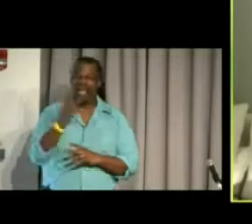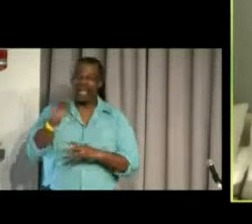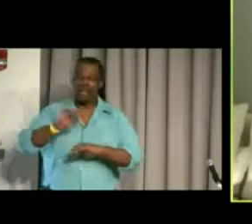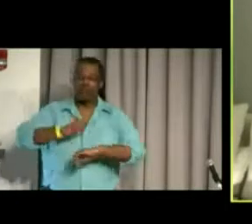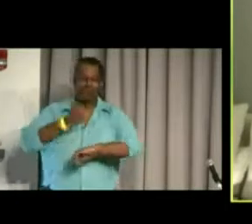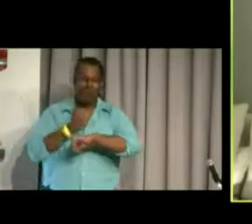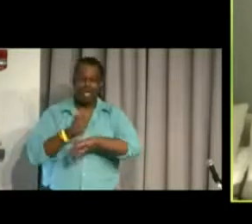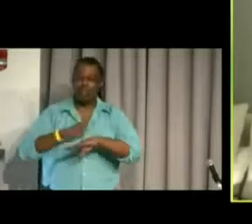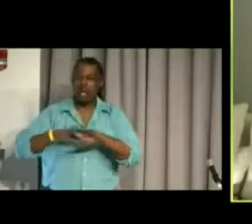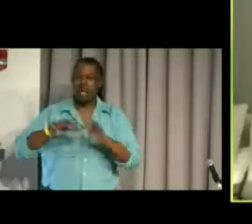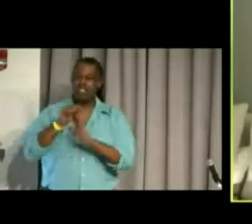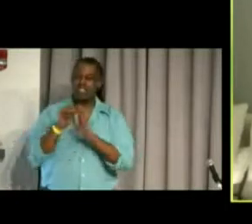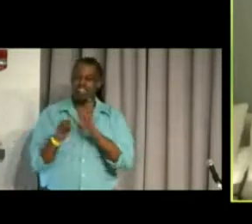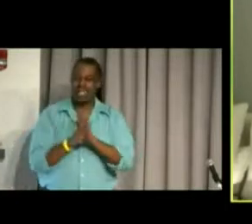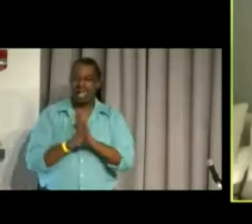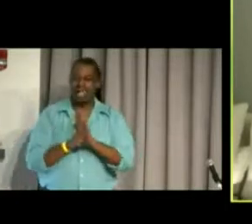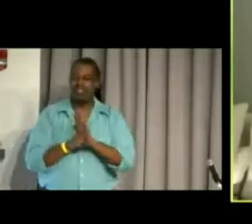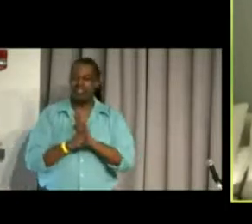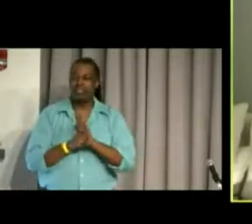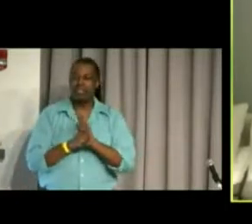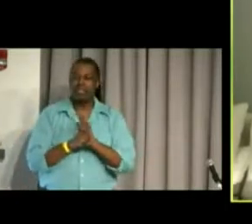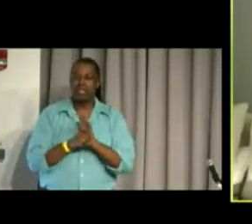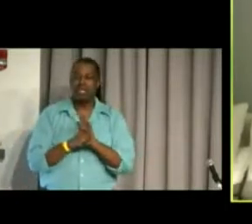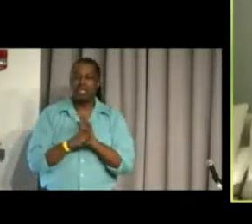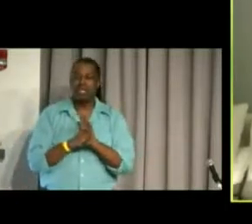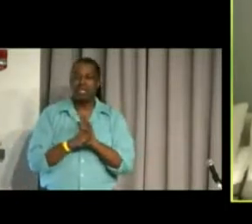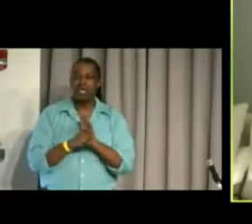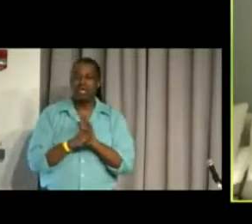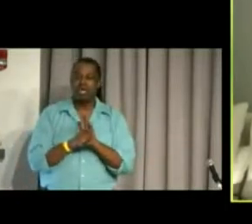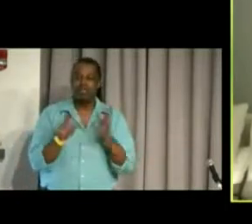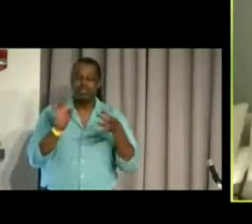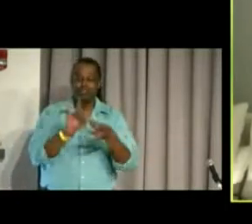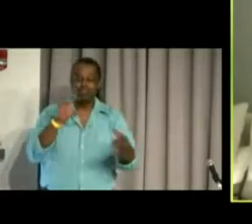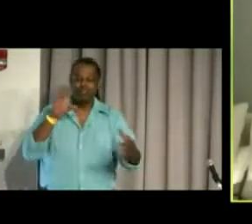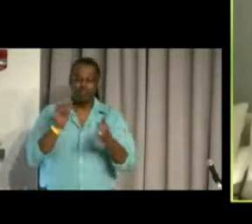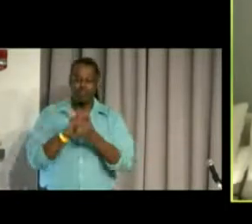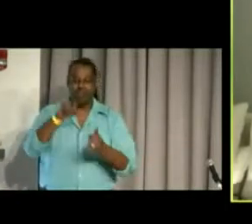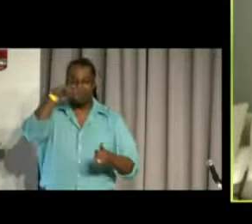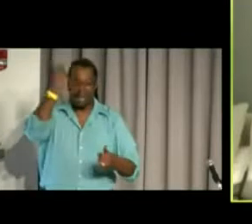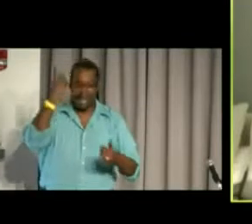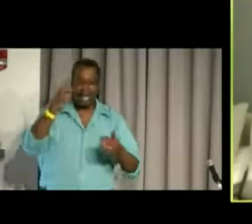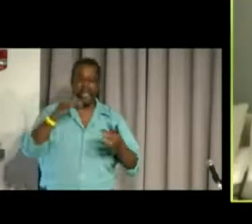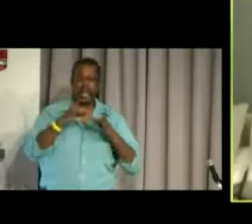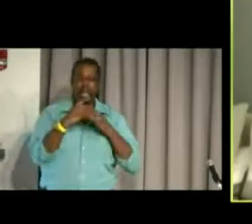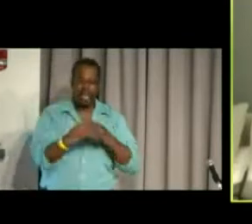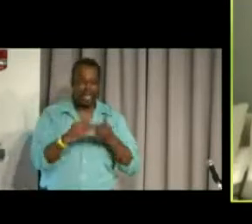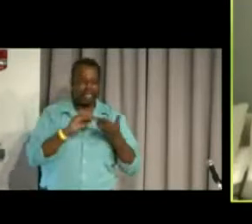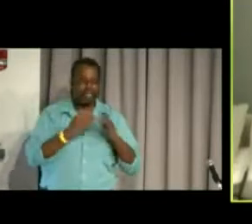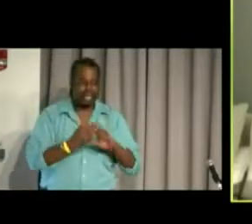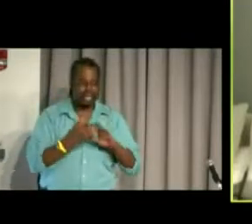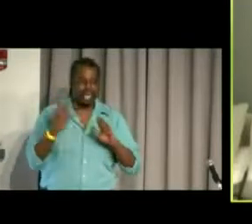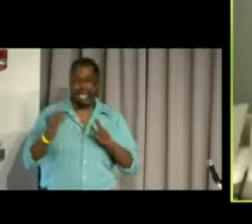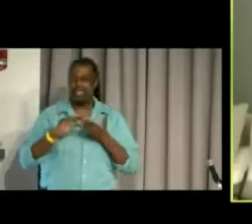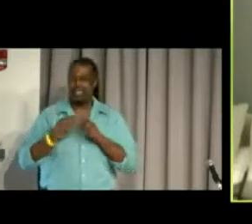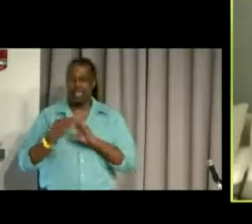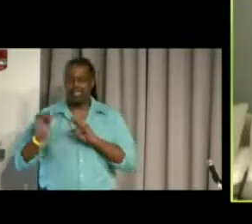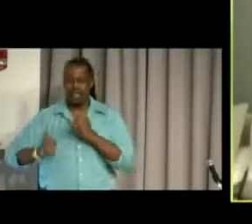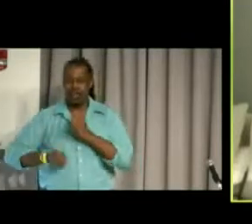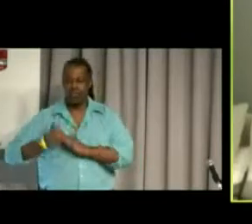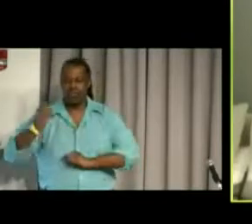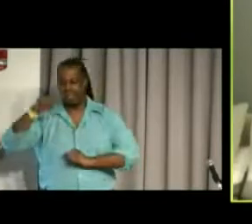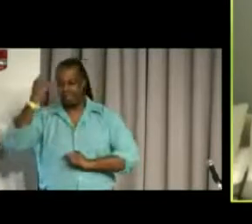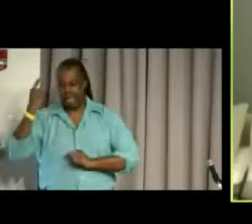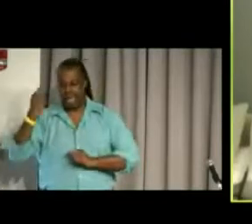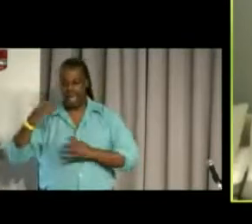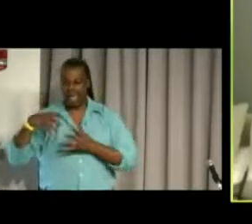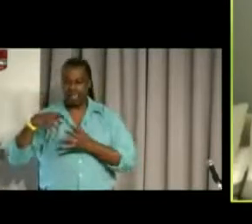state's divestment from Black-led communities, Black-led cities, and cities that are predominantly Black,